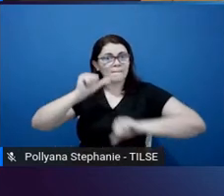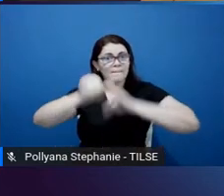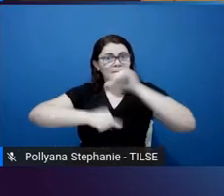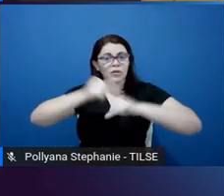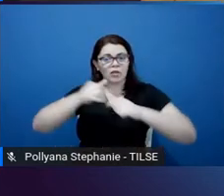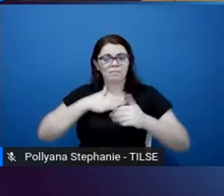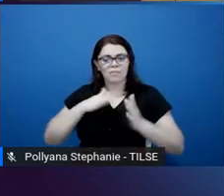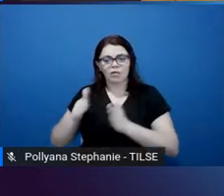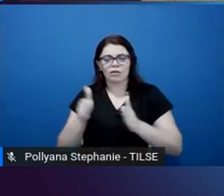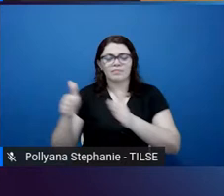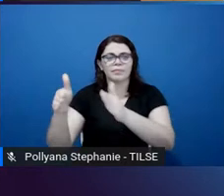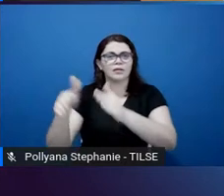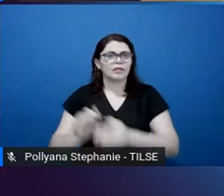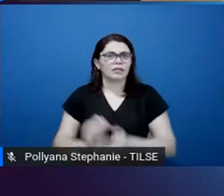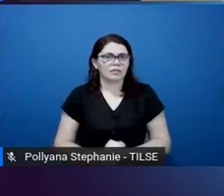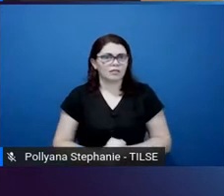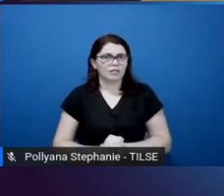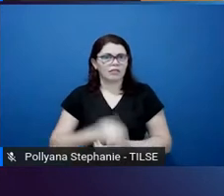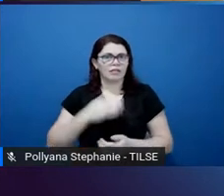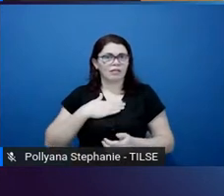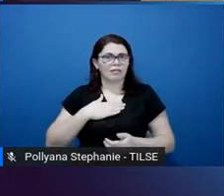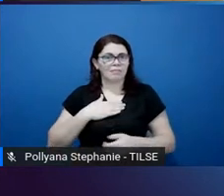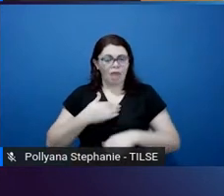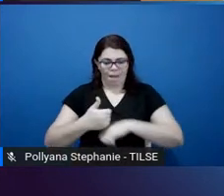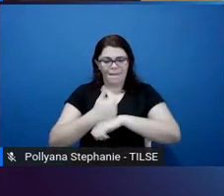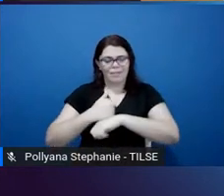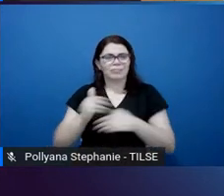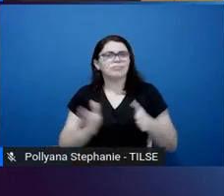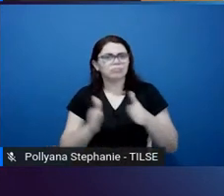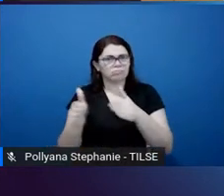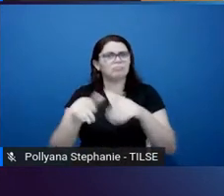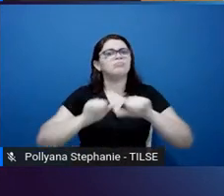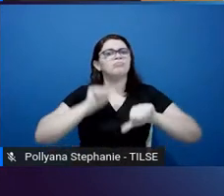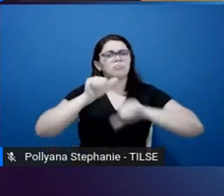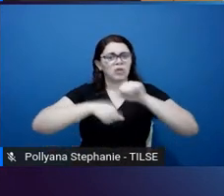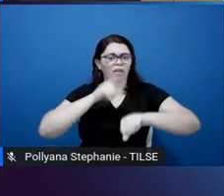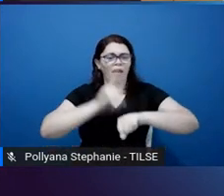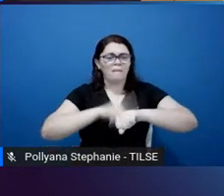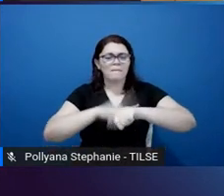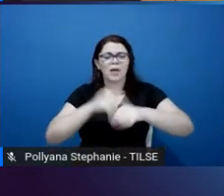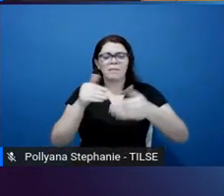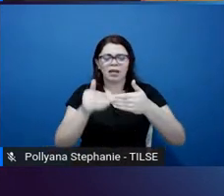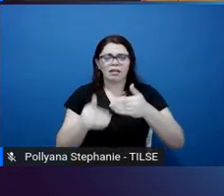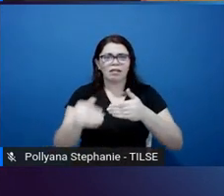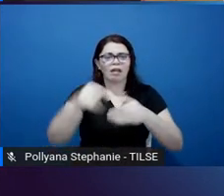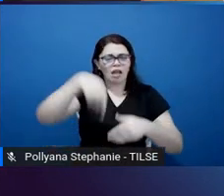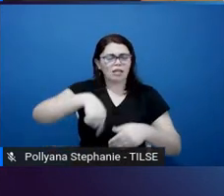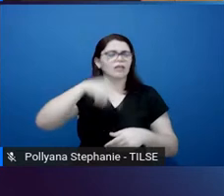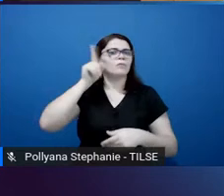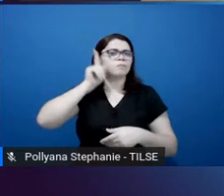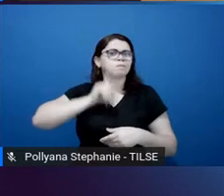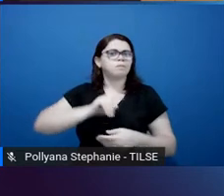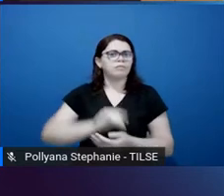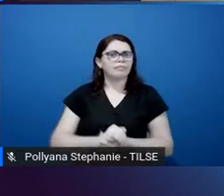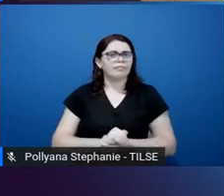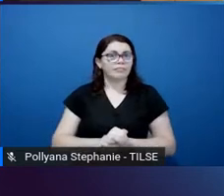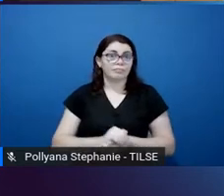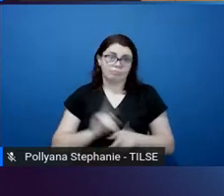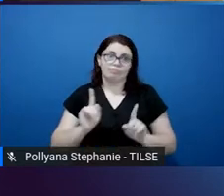trajectory, my career trajectory here in the US. But as you can